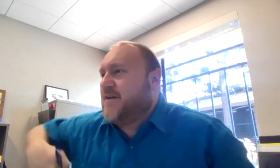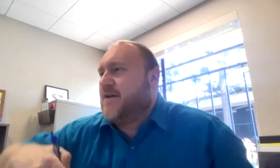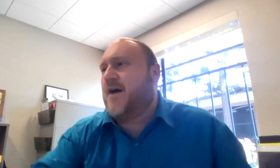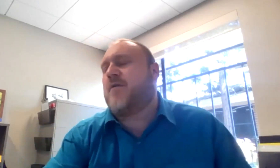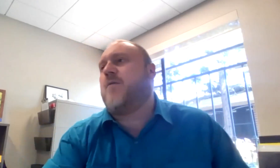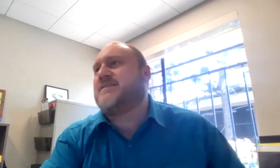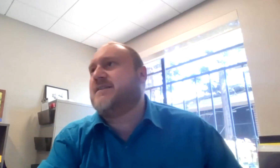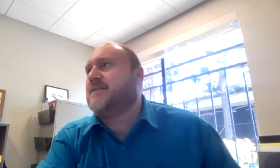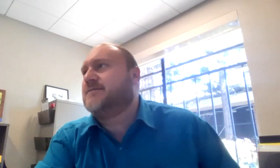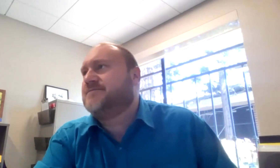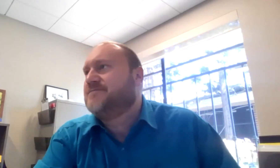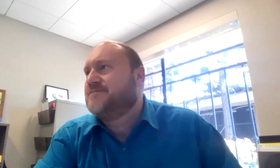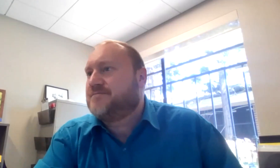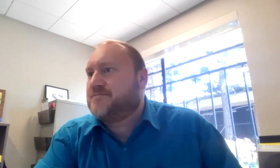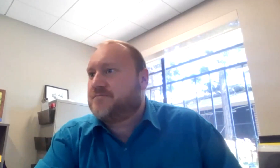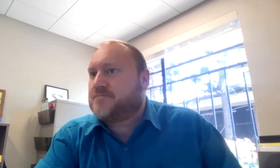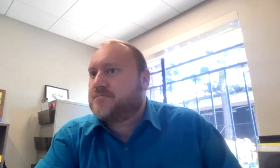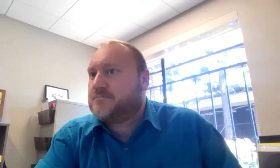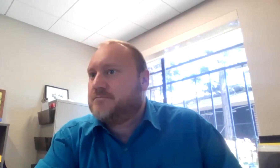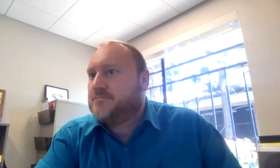staff requested.